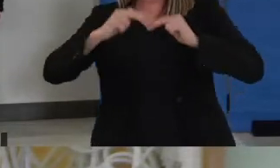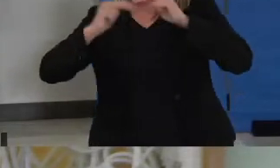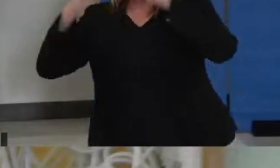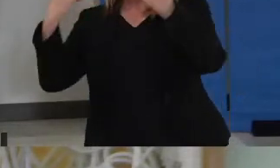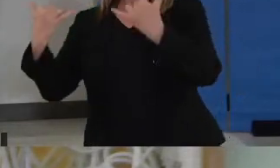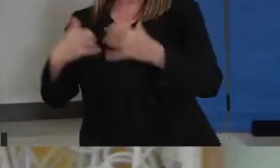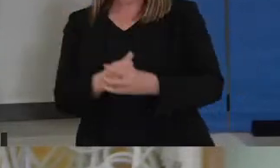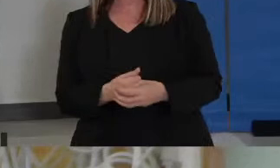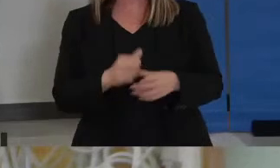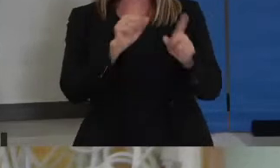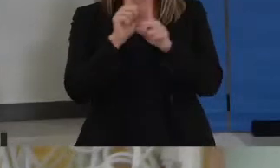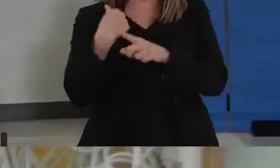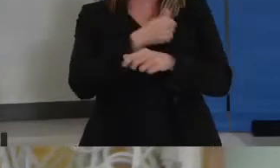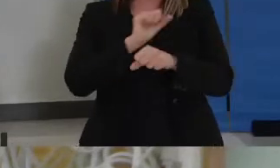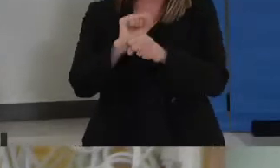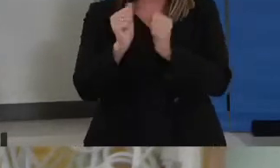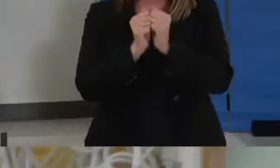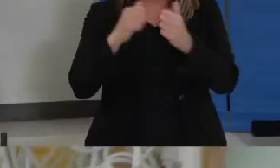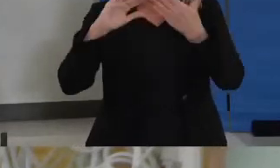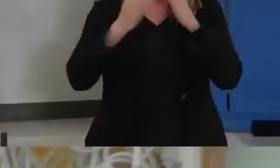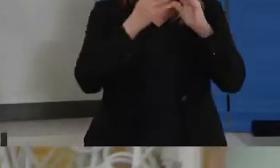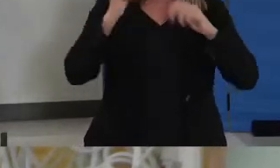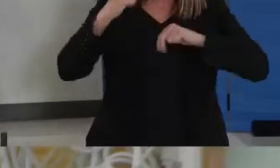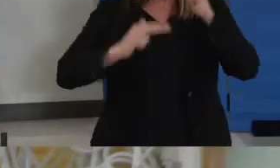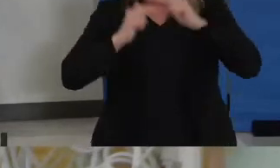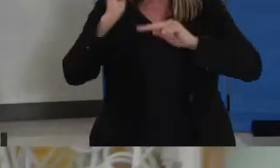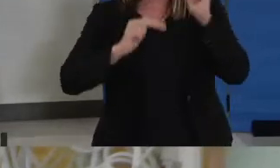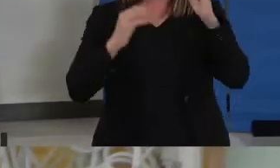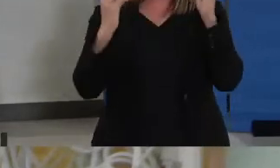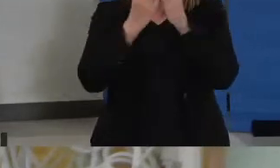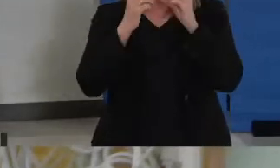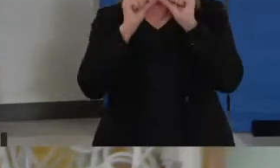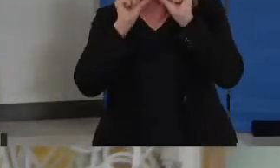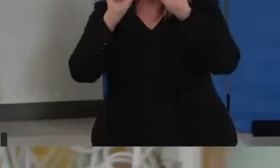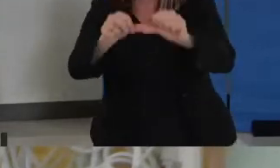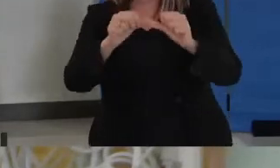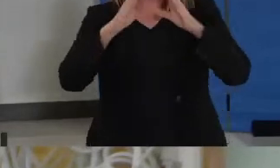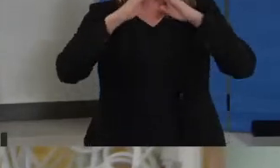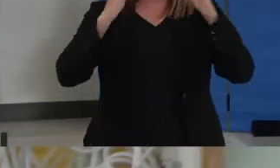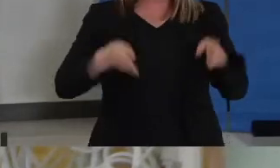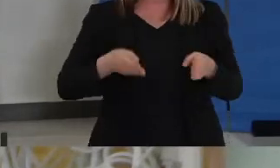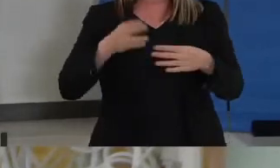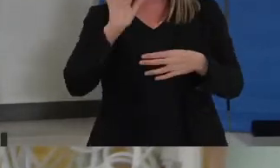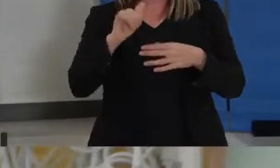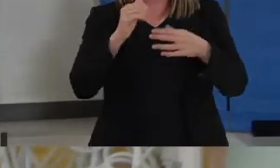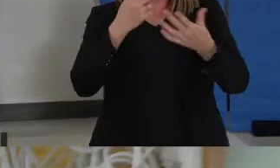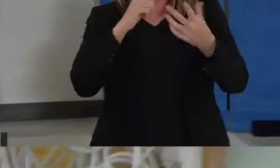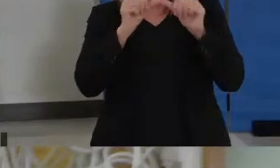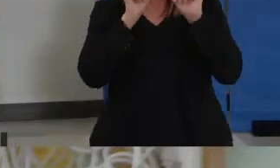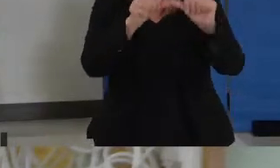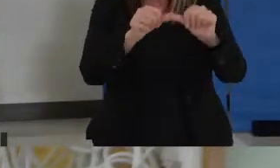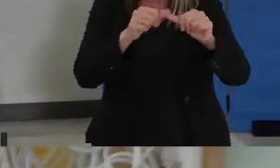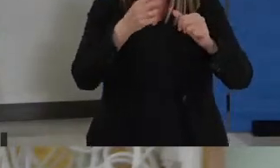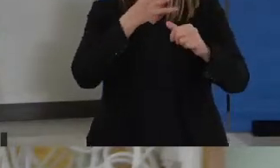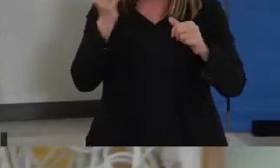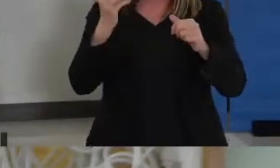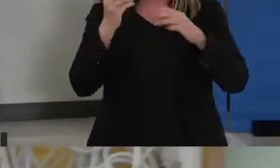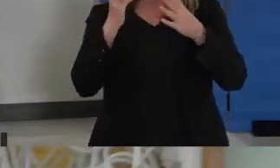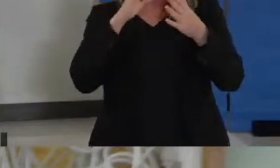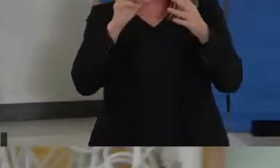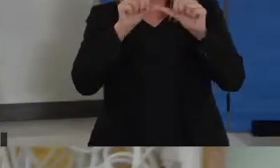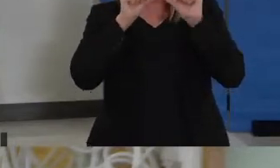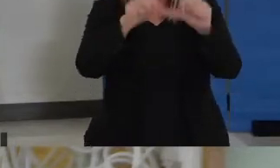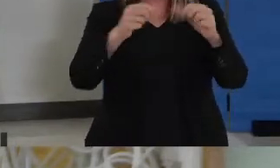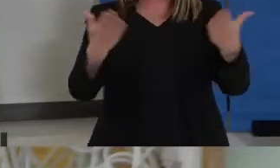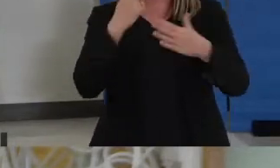As we work with communities to build more long-lasting housing that is durable and that will be here for